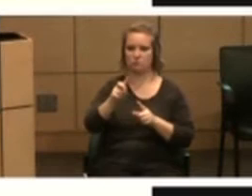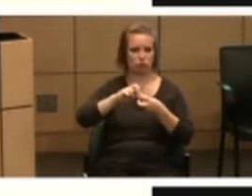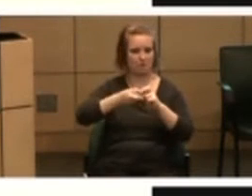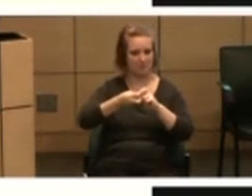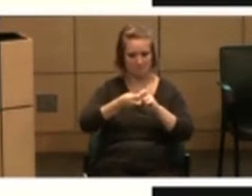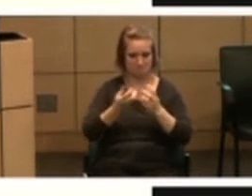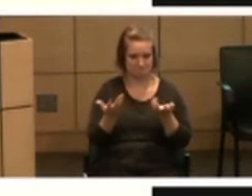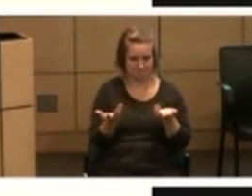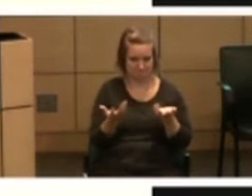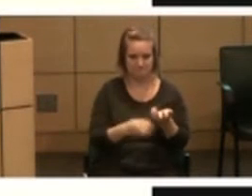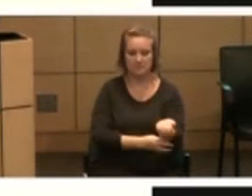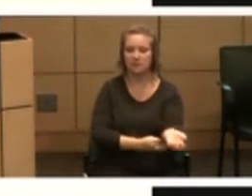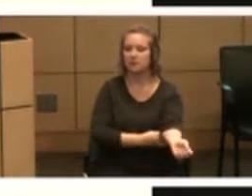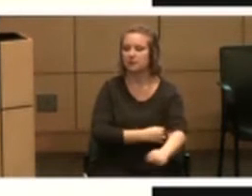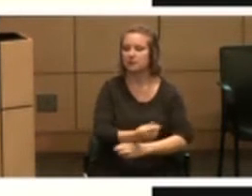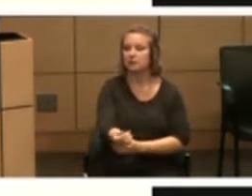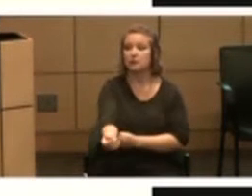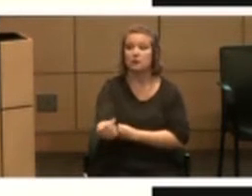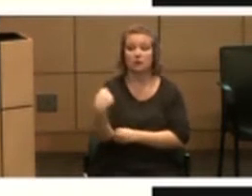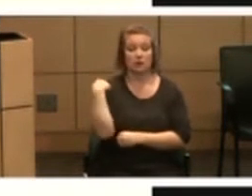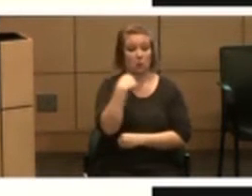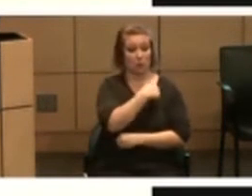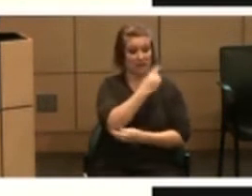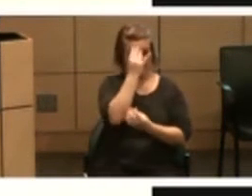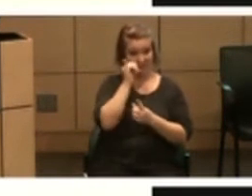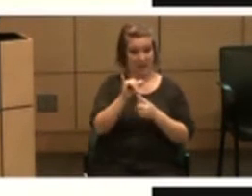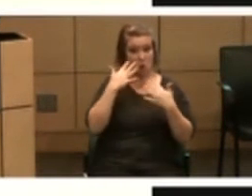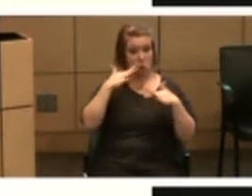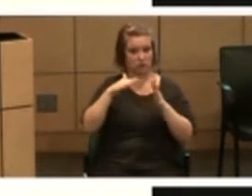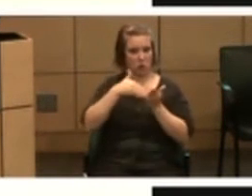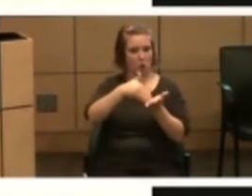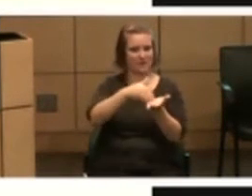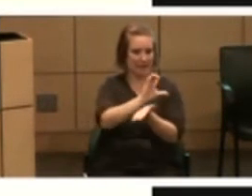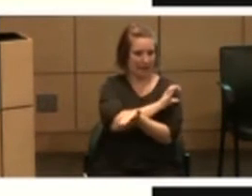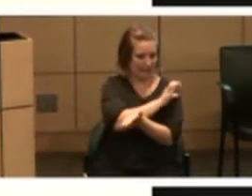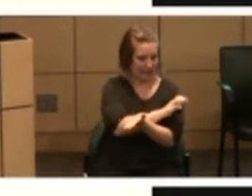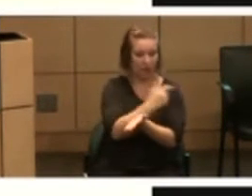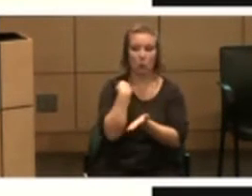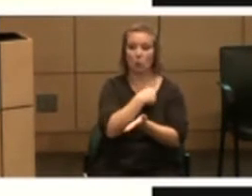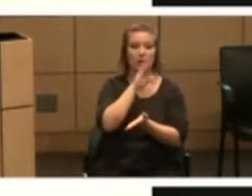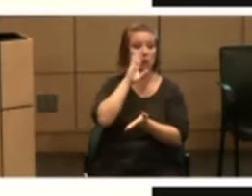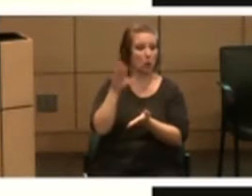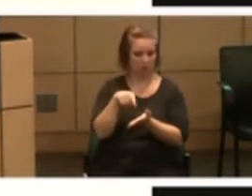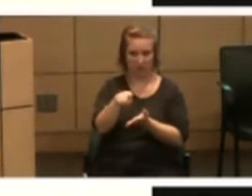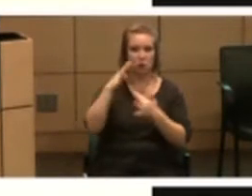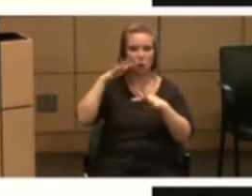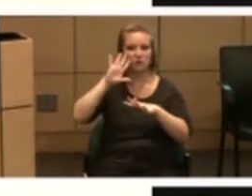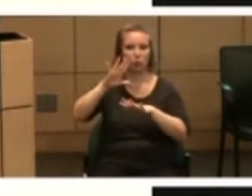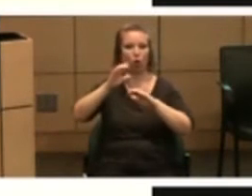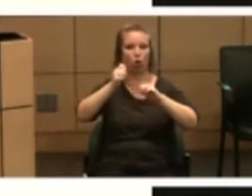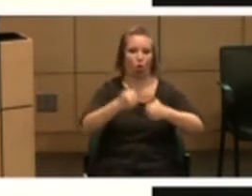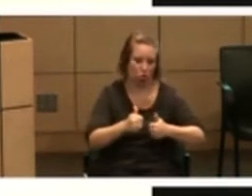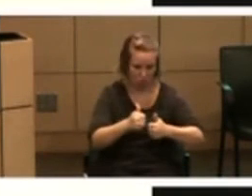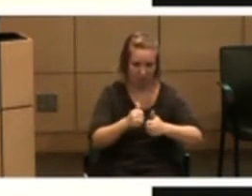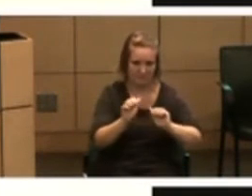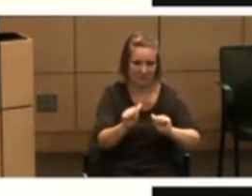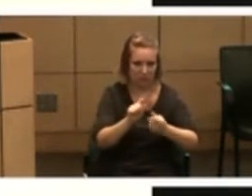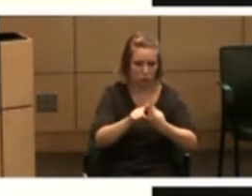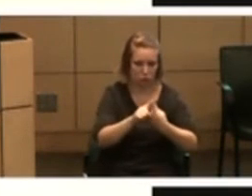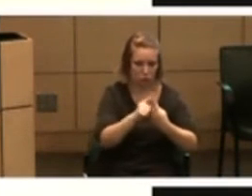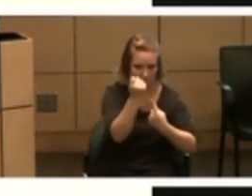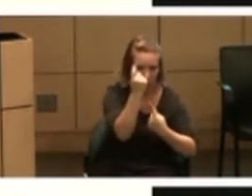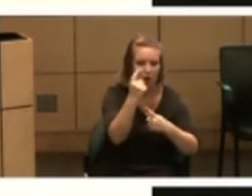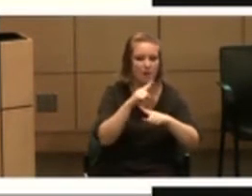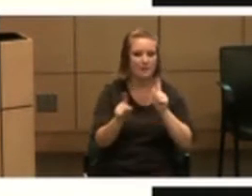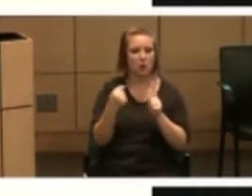And we think about this noise a lot in the clinic. We know that noise degrades performance, but what we're really talking about is overlap